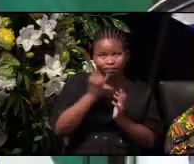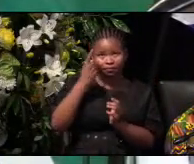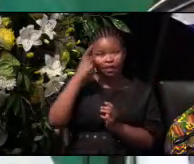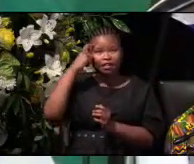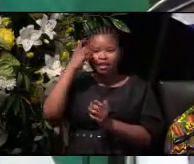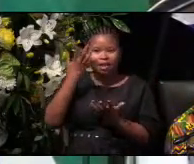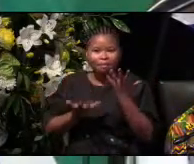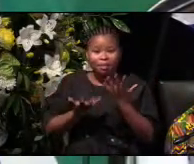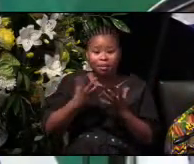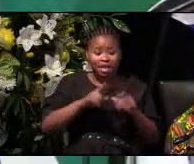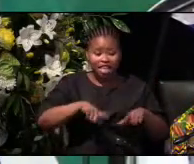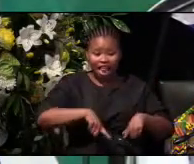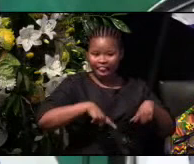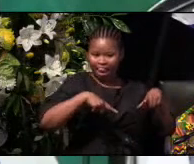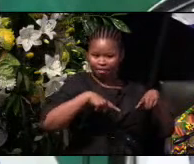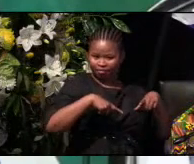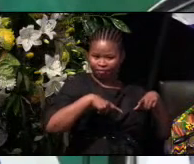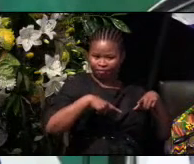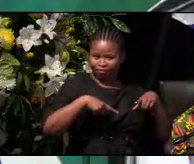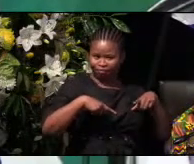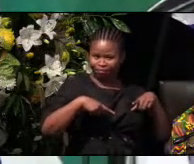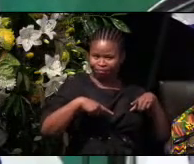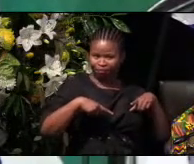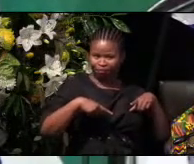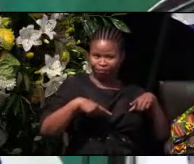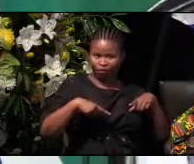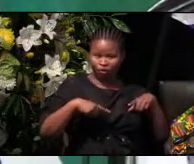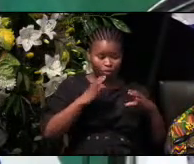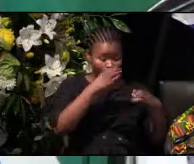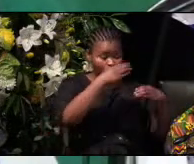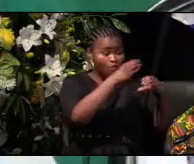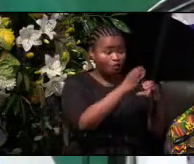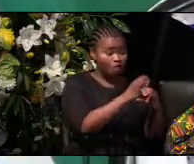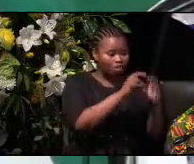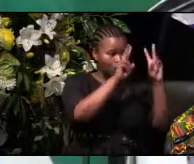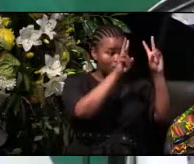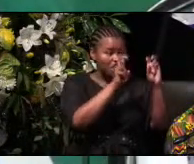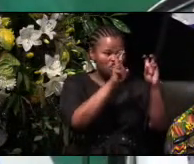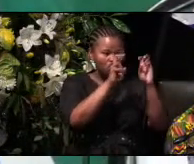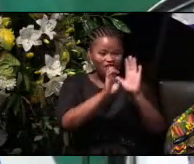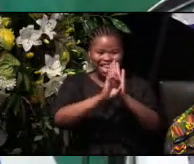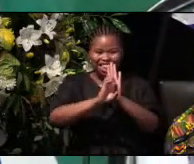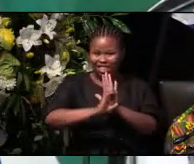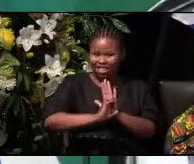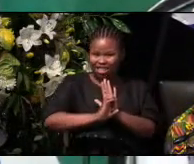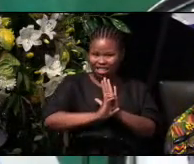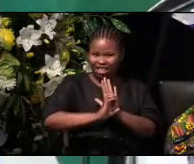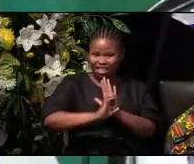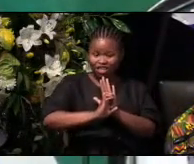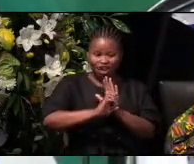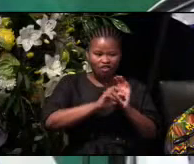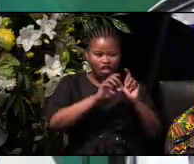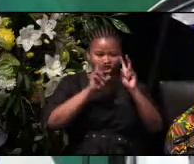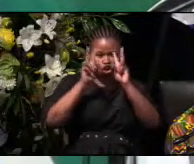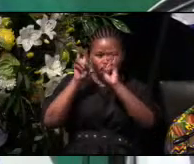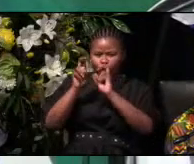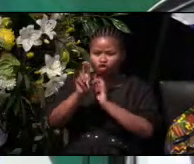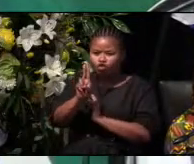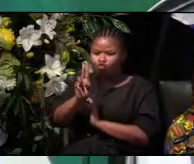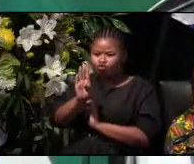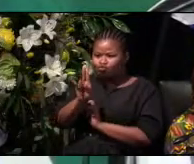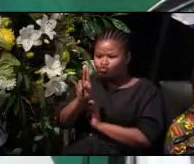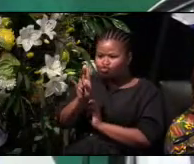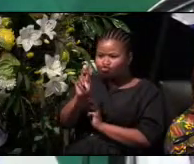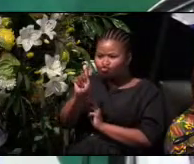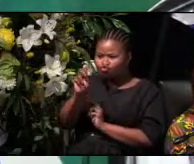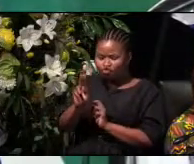if in life orientation we were to focus on the issue of ethics on the issue of Ubuntu